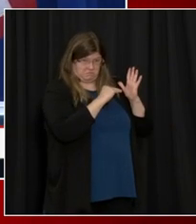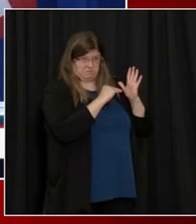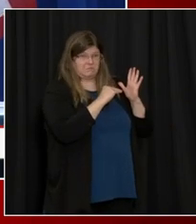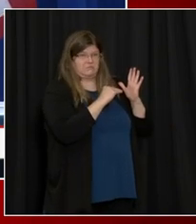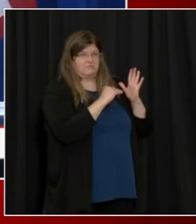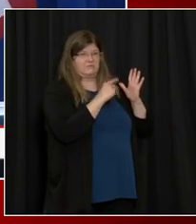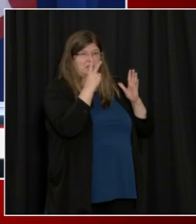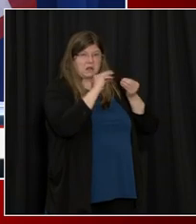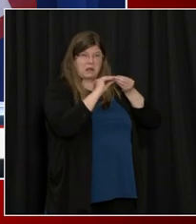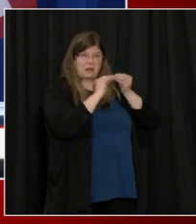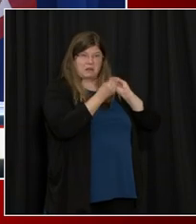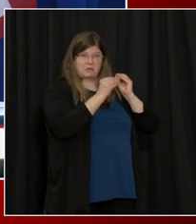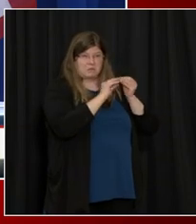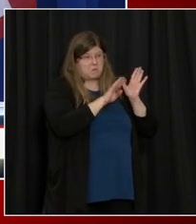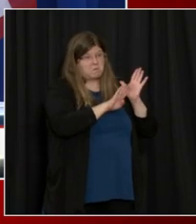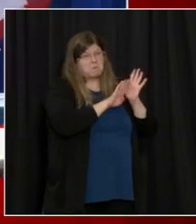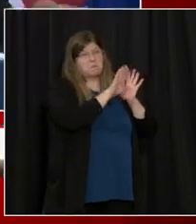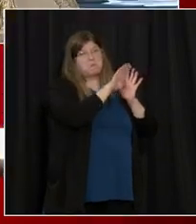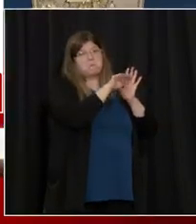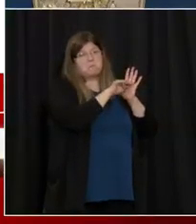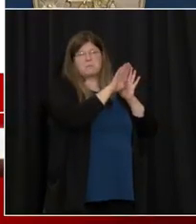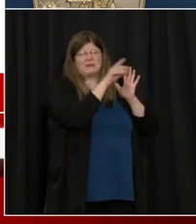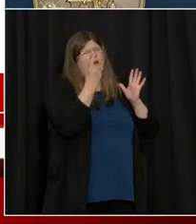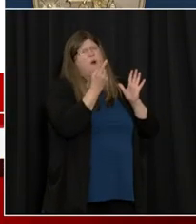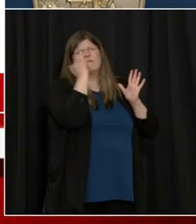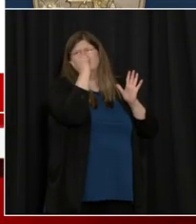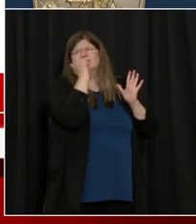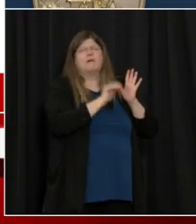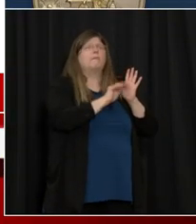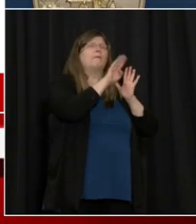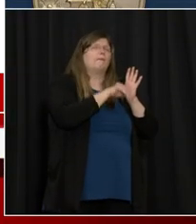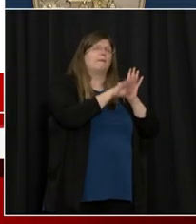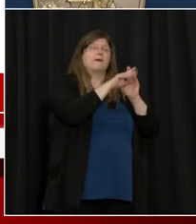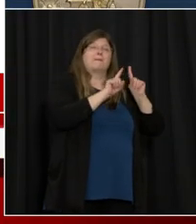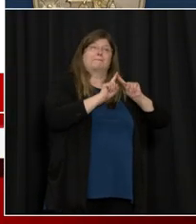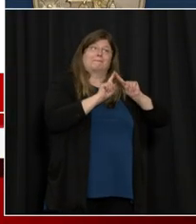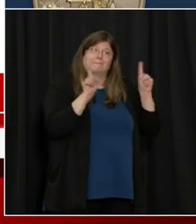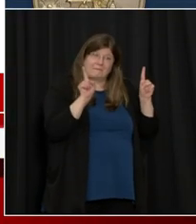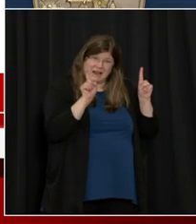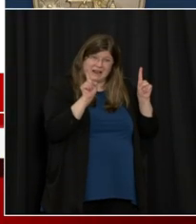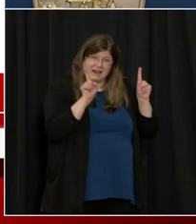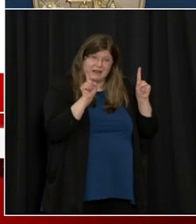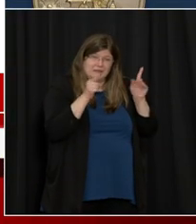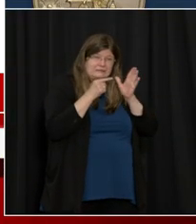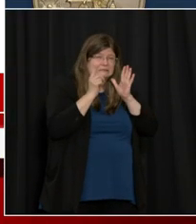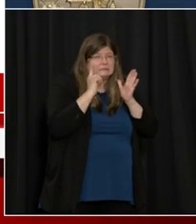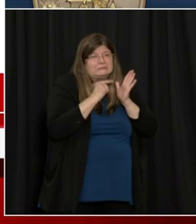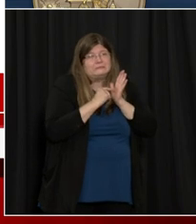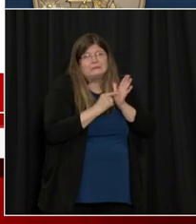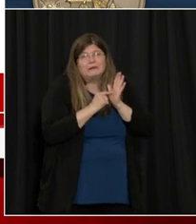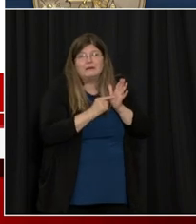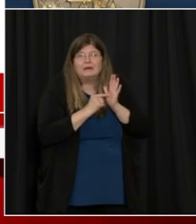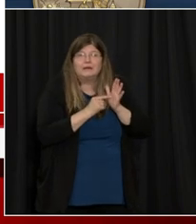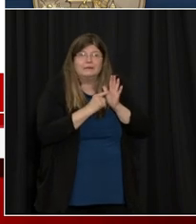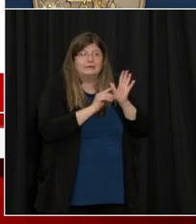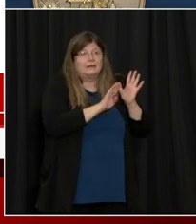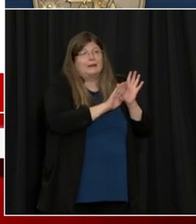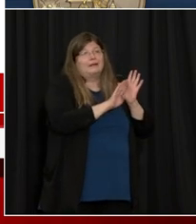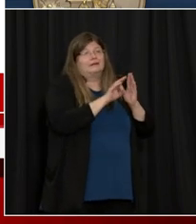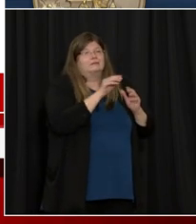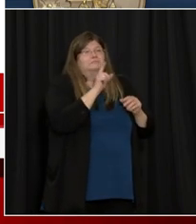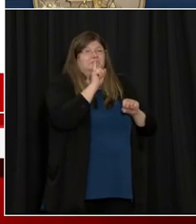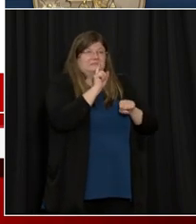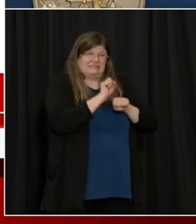up and down. Symptom onset numbers also go up and down. And so they look